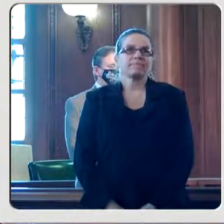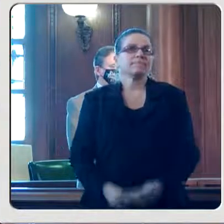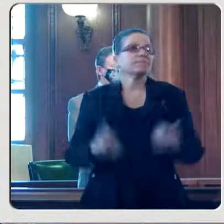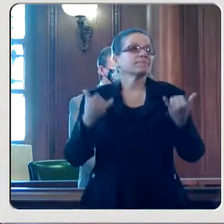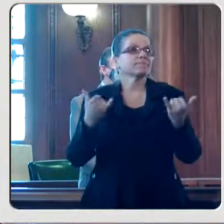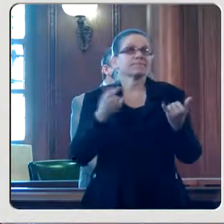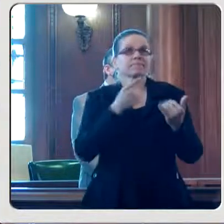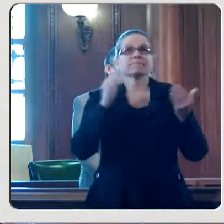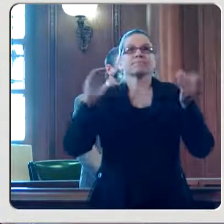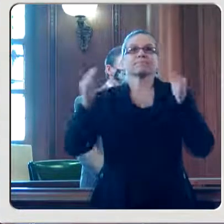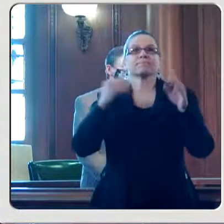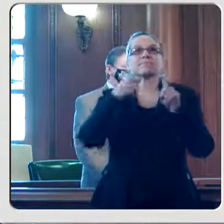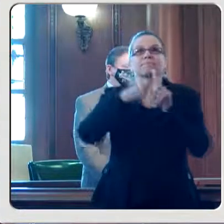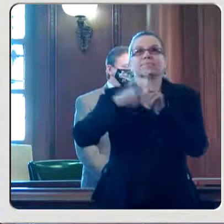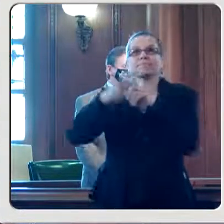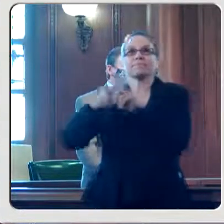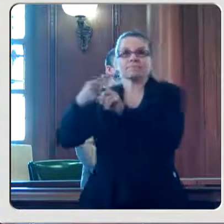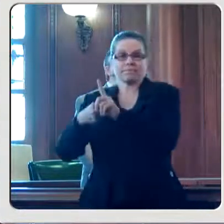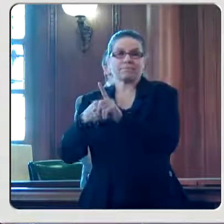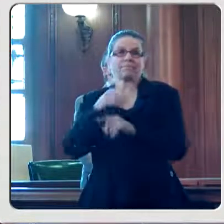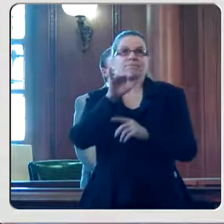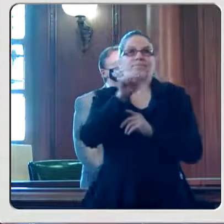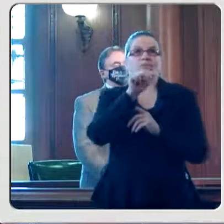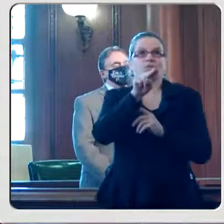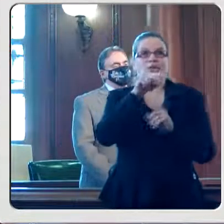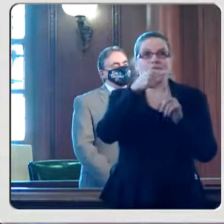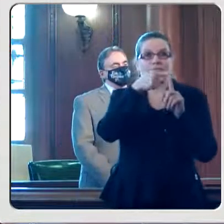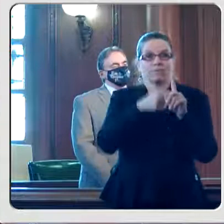in January, there were